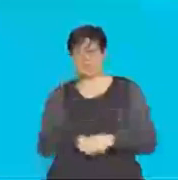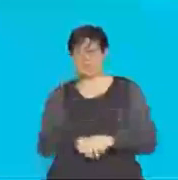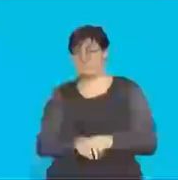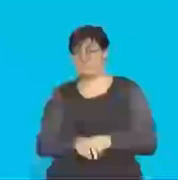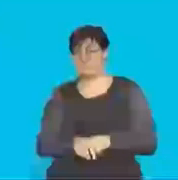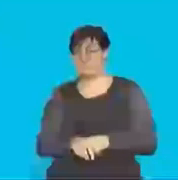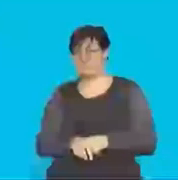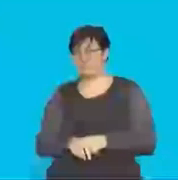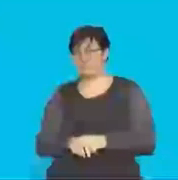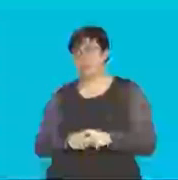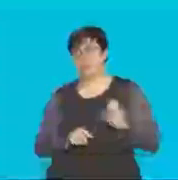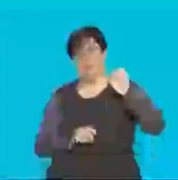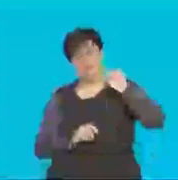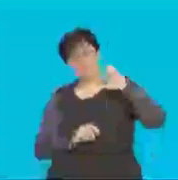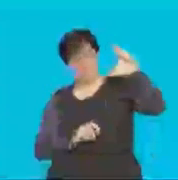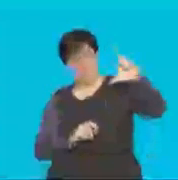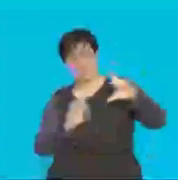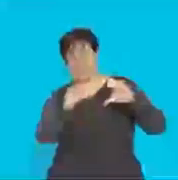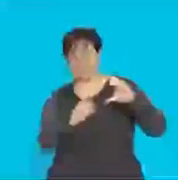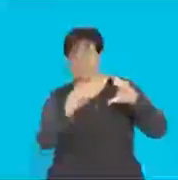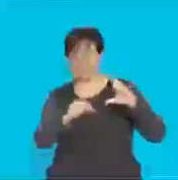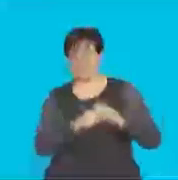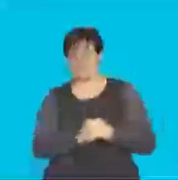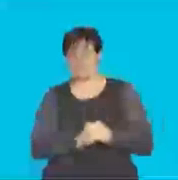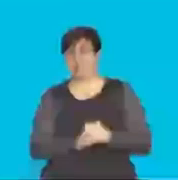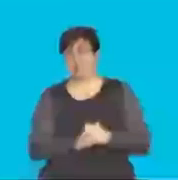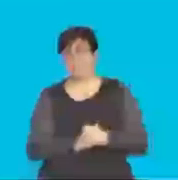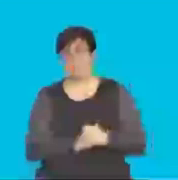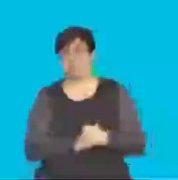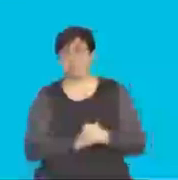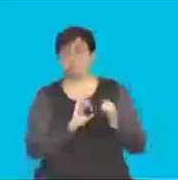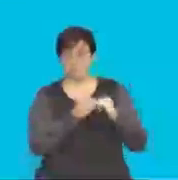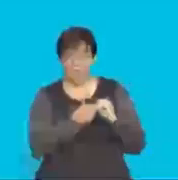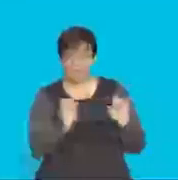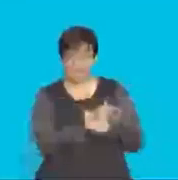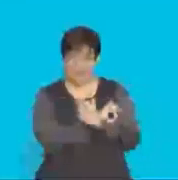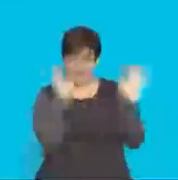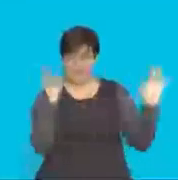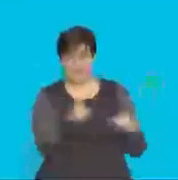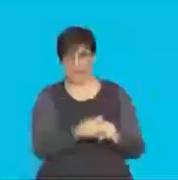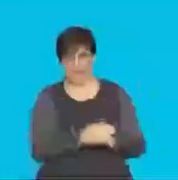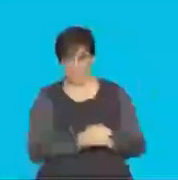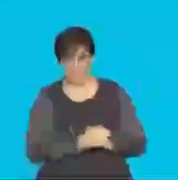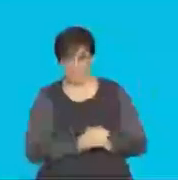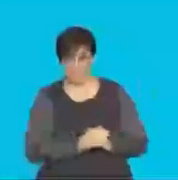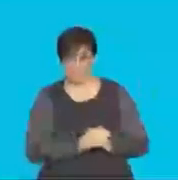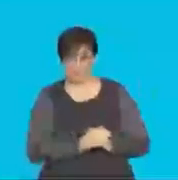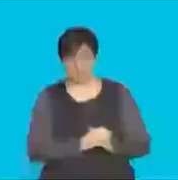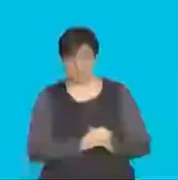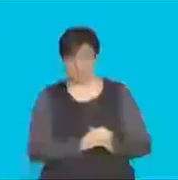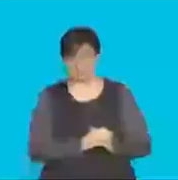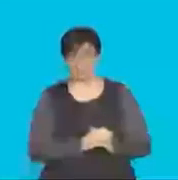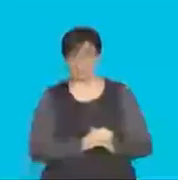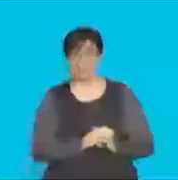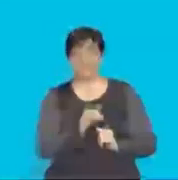S's similar. And so if you want to differentiate between a dominant and a recessive, try and be very meticulous in that